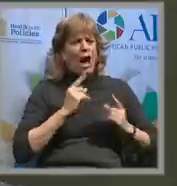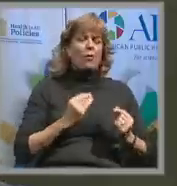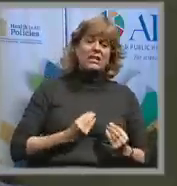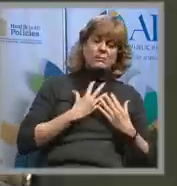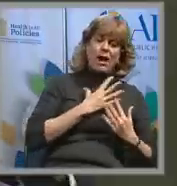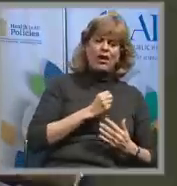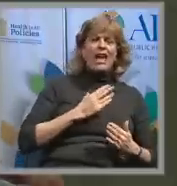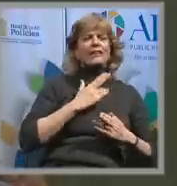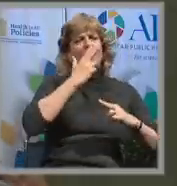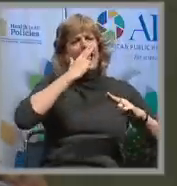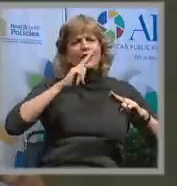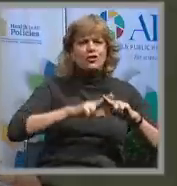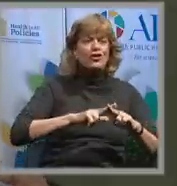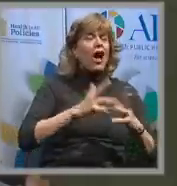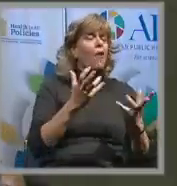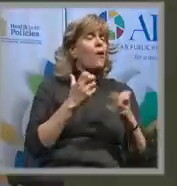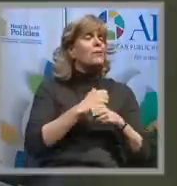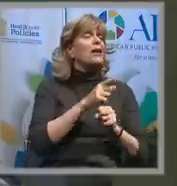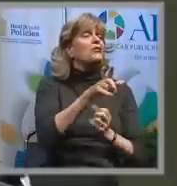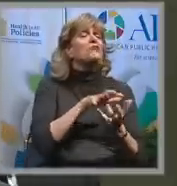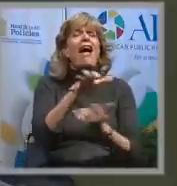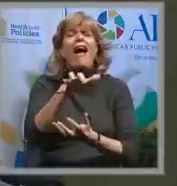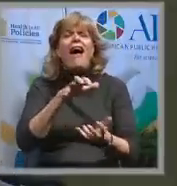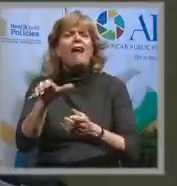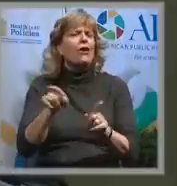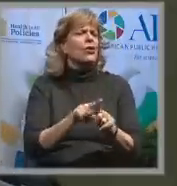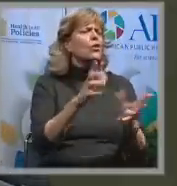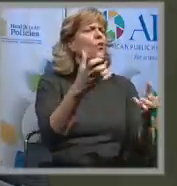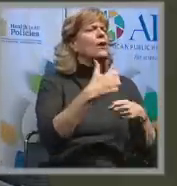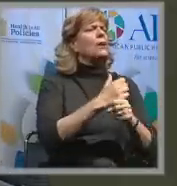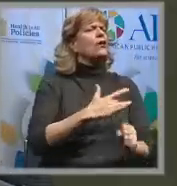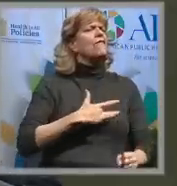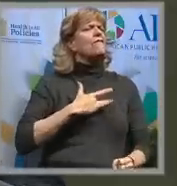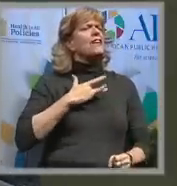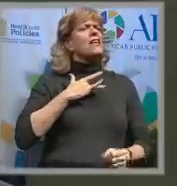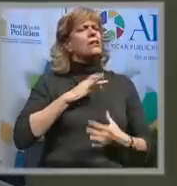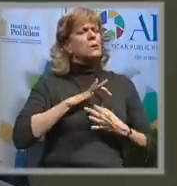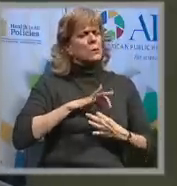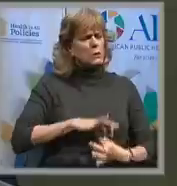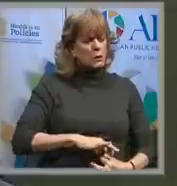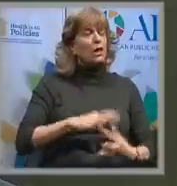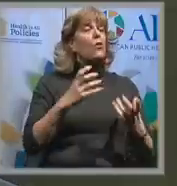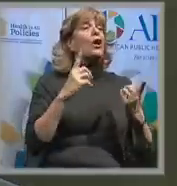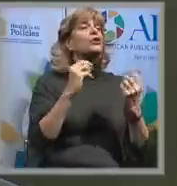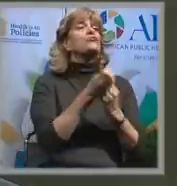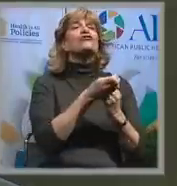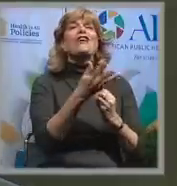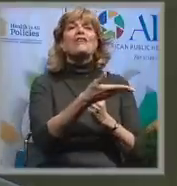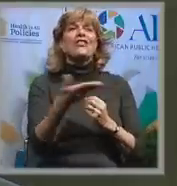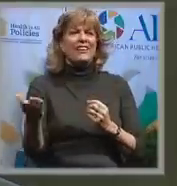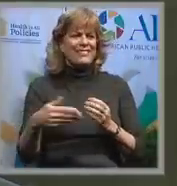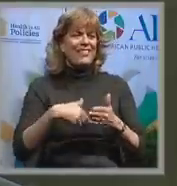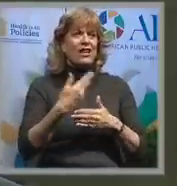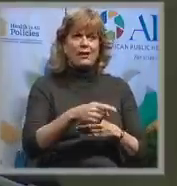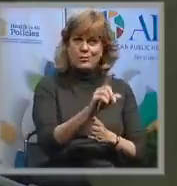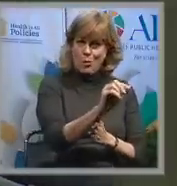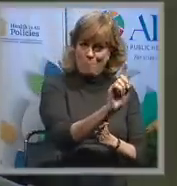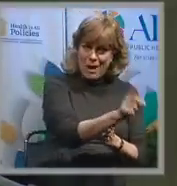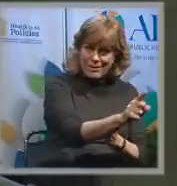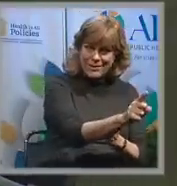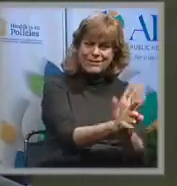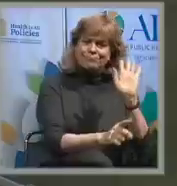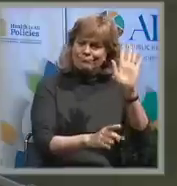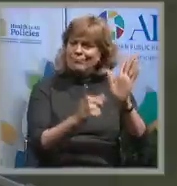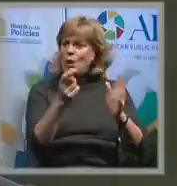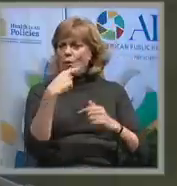both, all right? I want to make you laugh, but I also want to make you feel deeply. And so I'm going to do several things in the next 20-some minutes. I want to